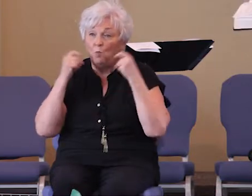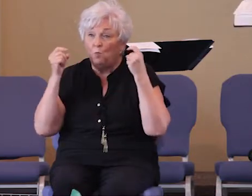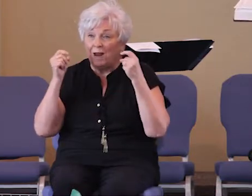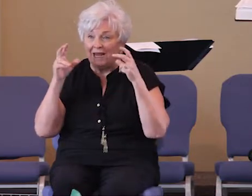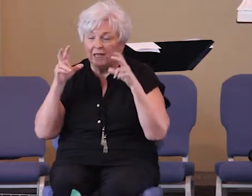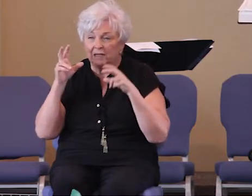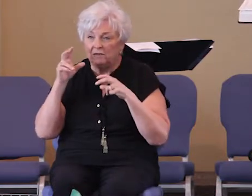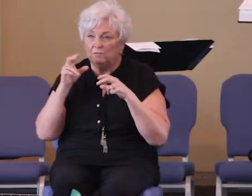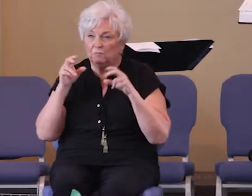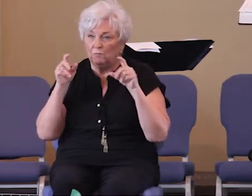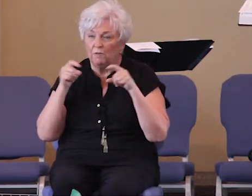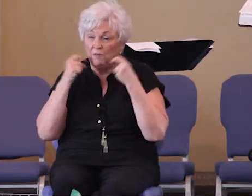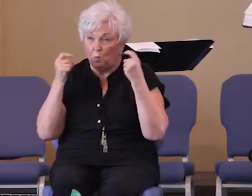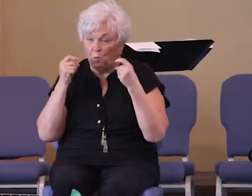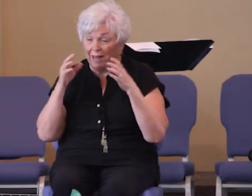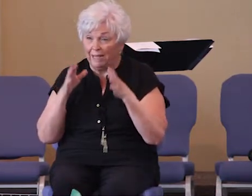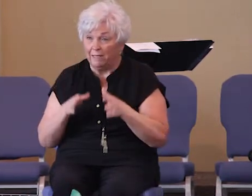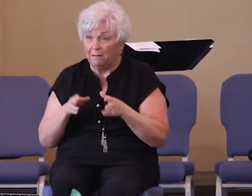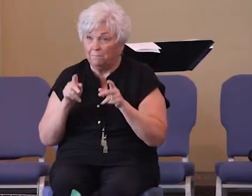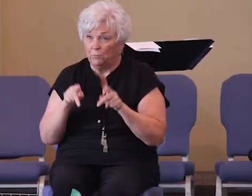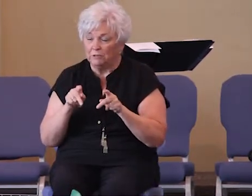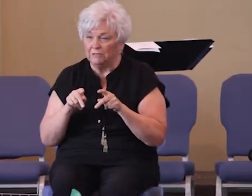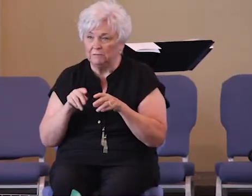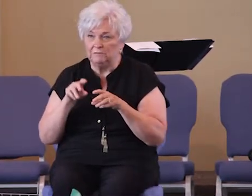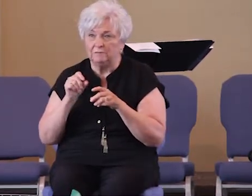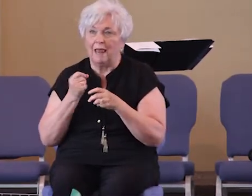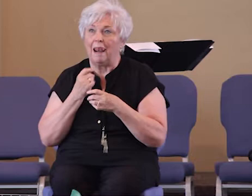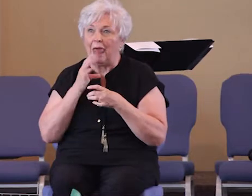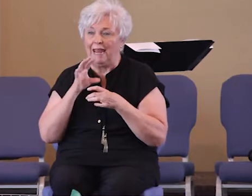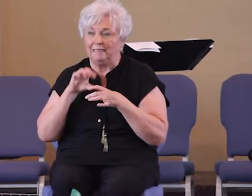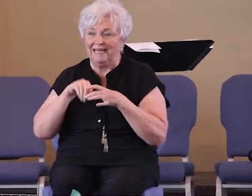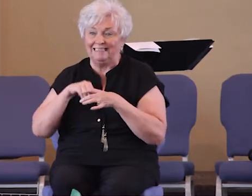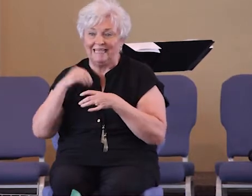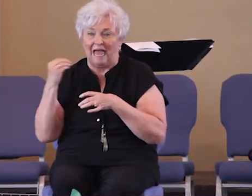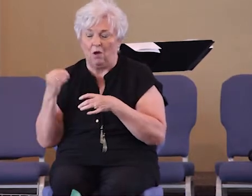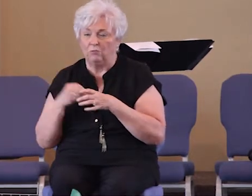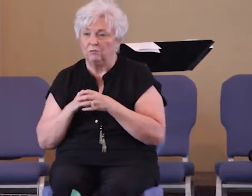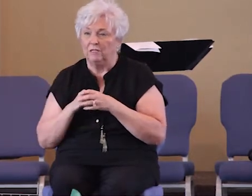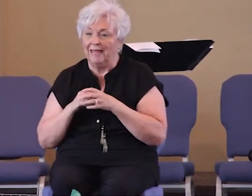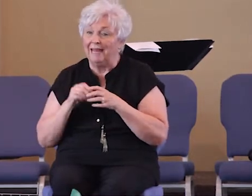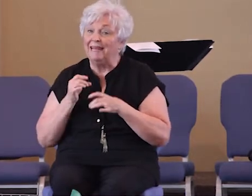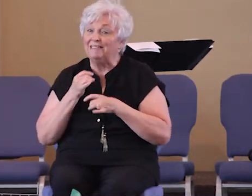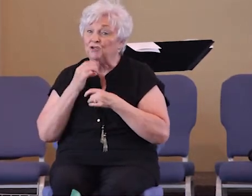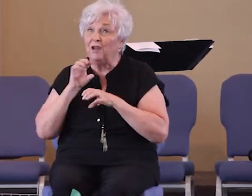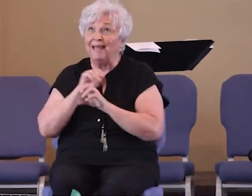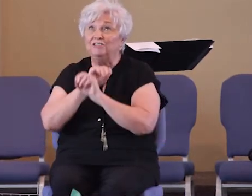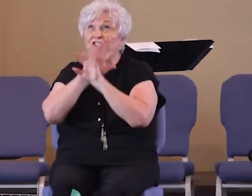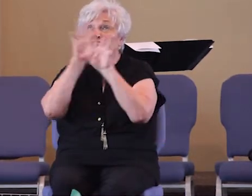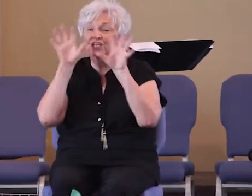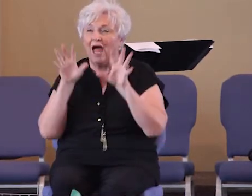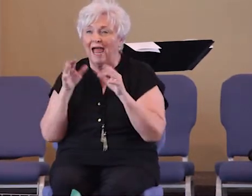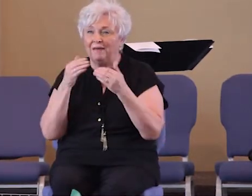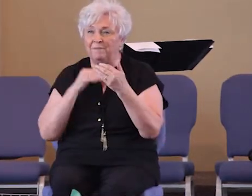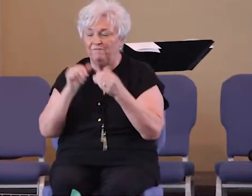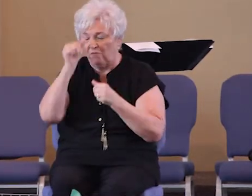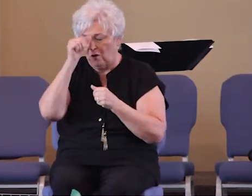before men. You know, it's just a little side note. If you'll read the Sermon on the